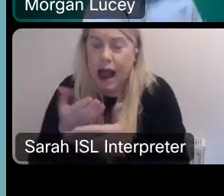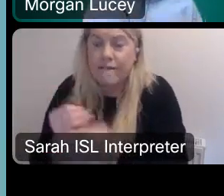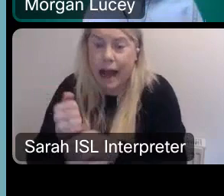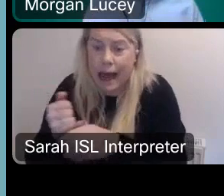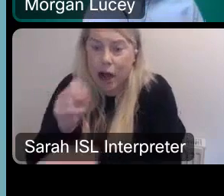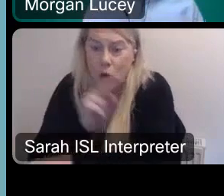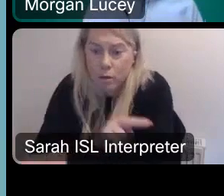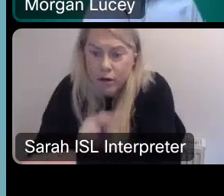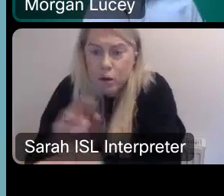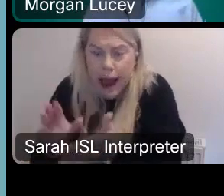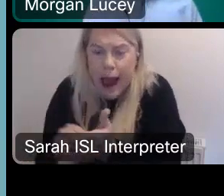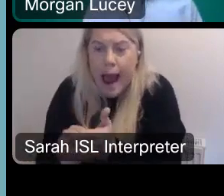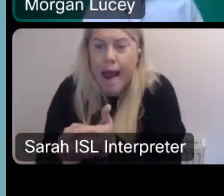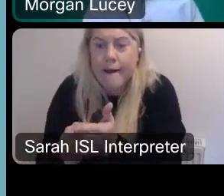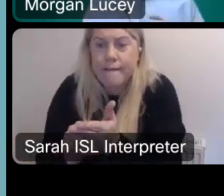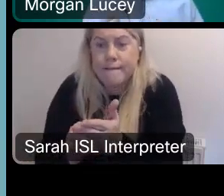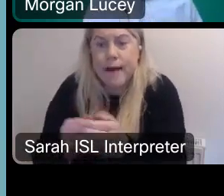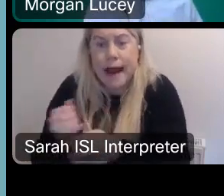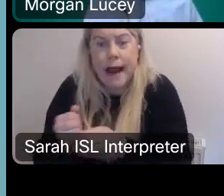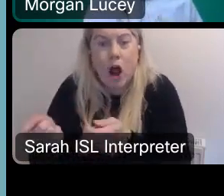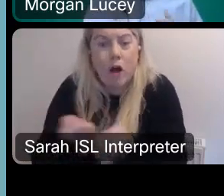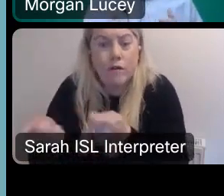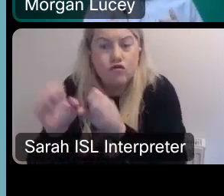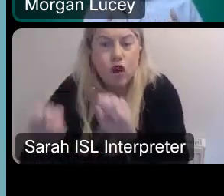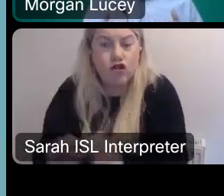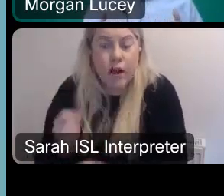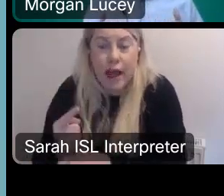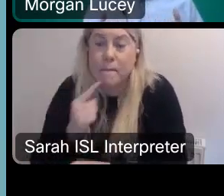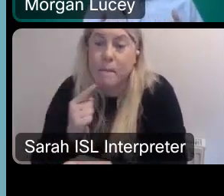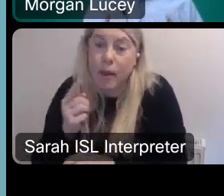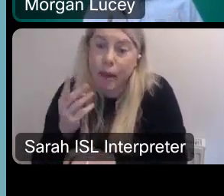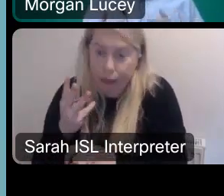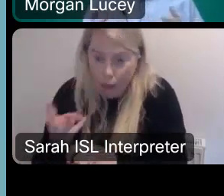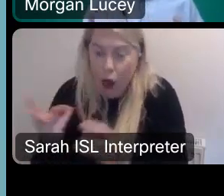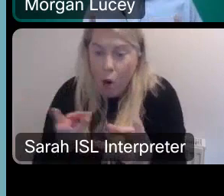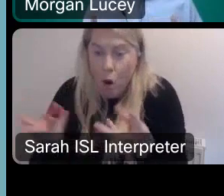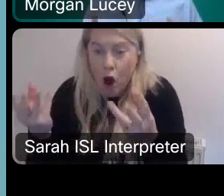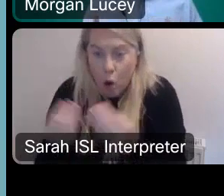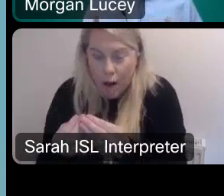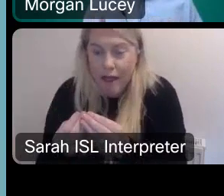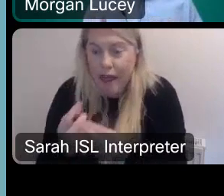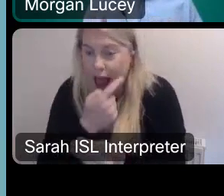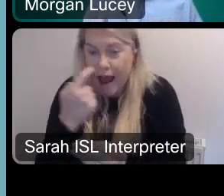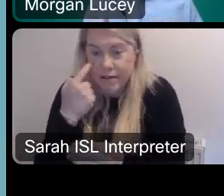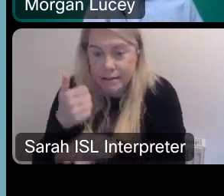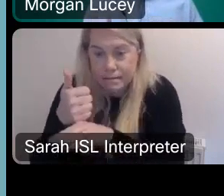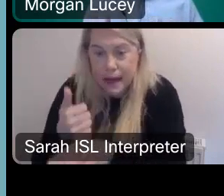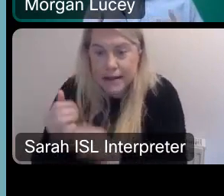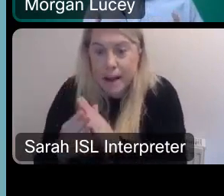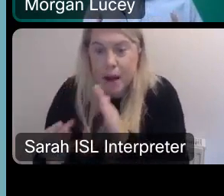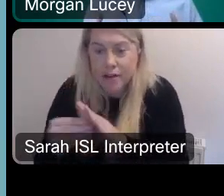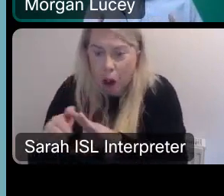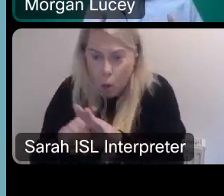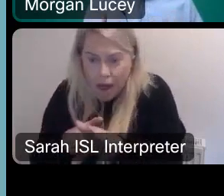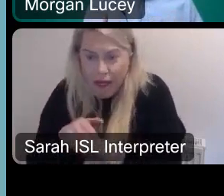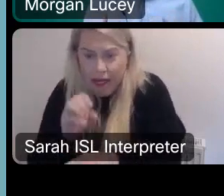clinical governance structure around it, and they would go in and do work using an evidence-based model with staff after incidents